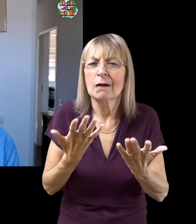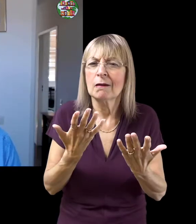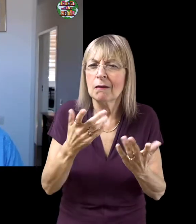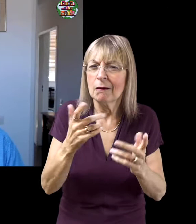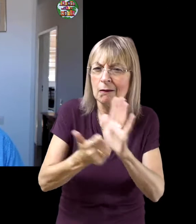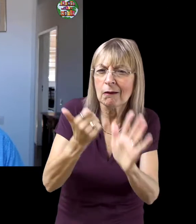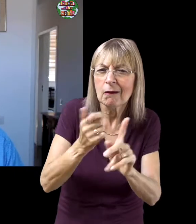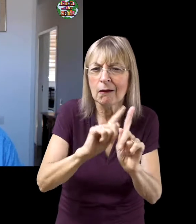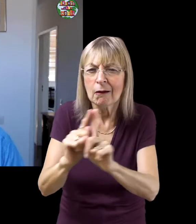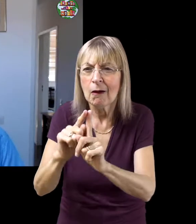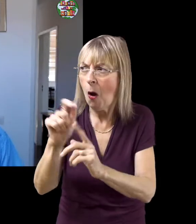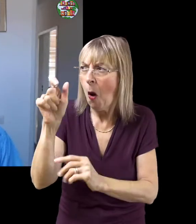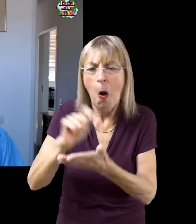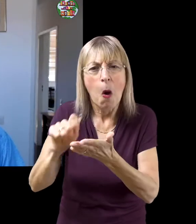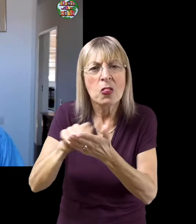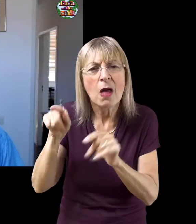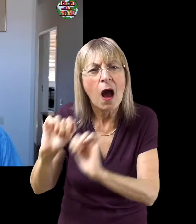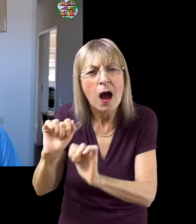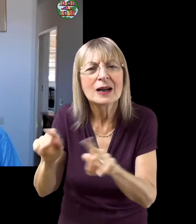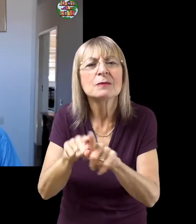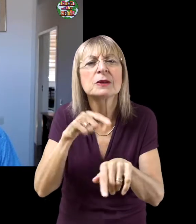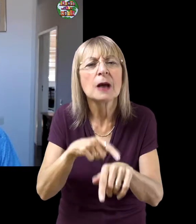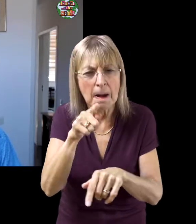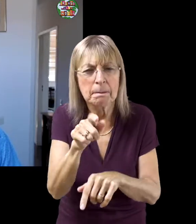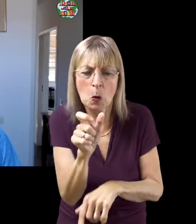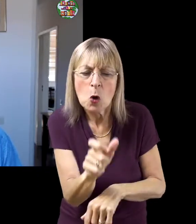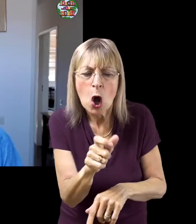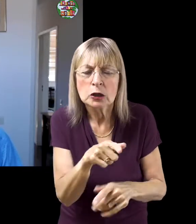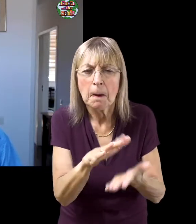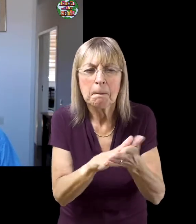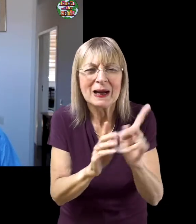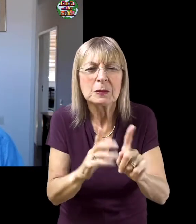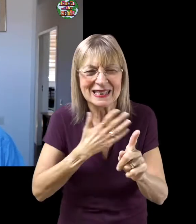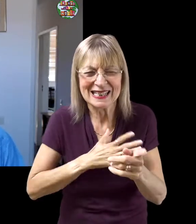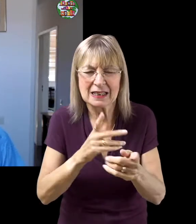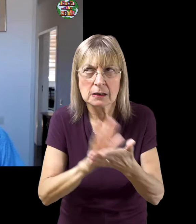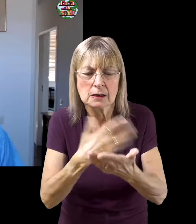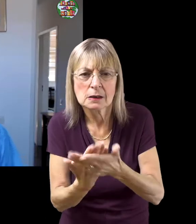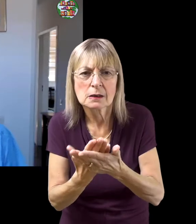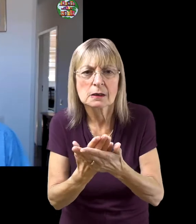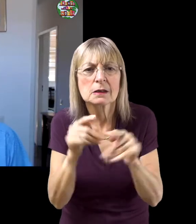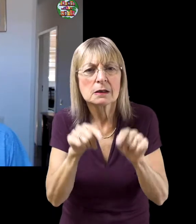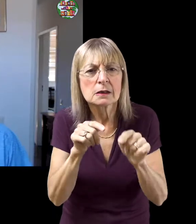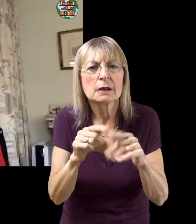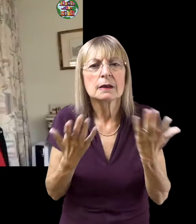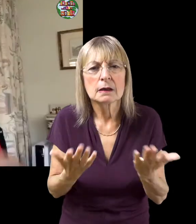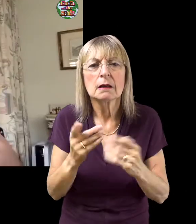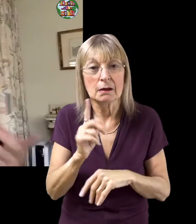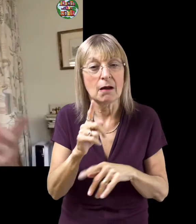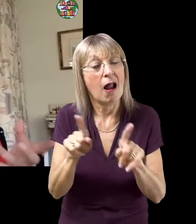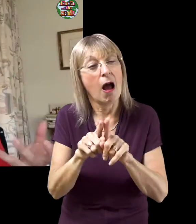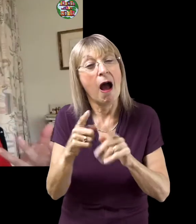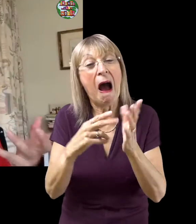things, the emotional things that the author's done, and at the same time transfer the meaning of the words. So it sounds like, so when